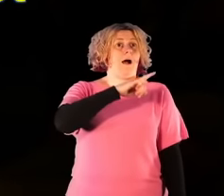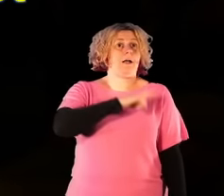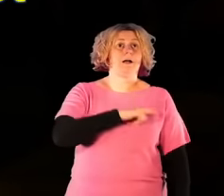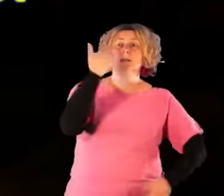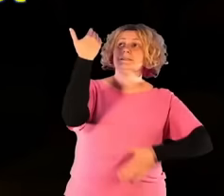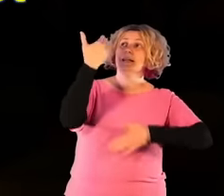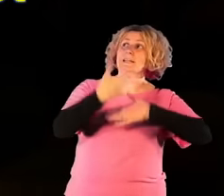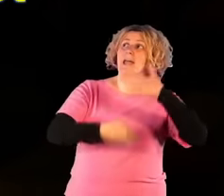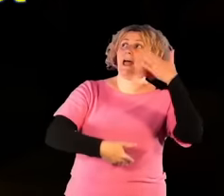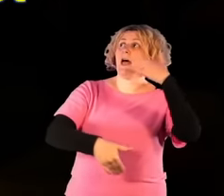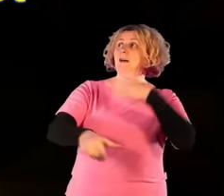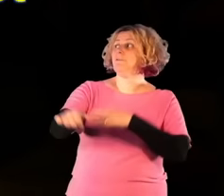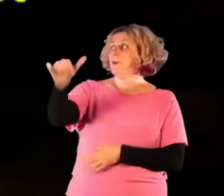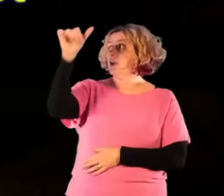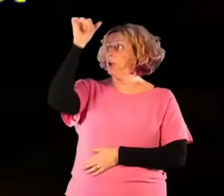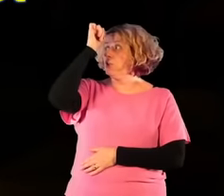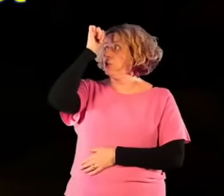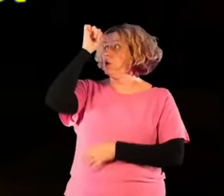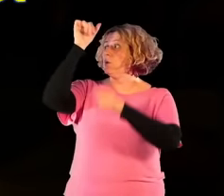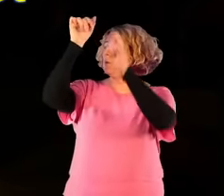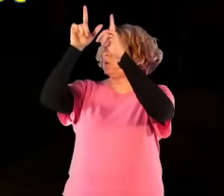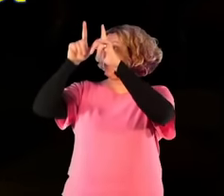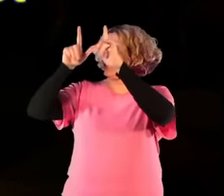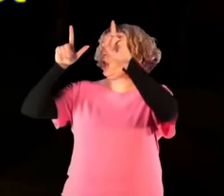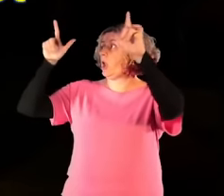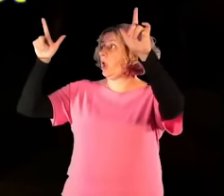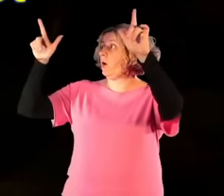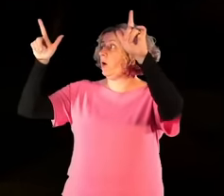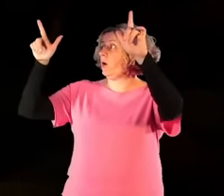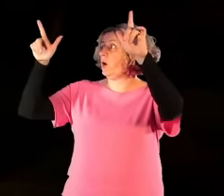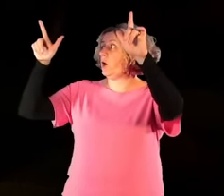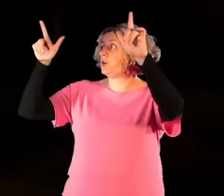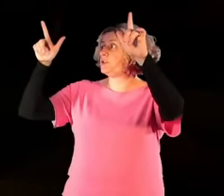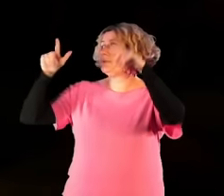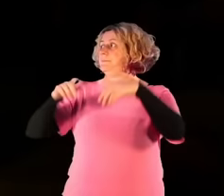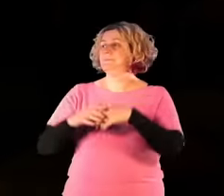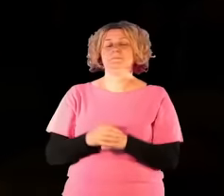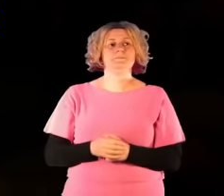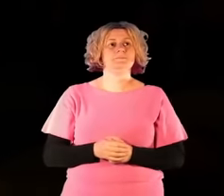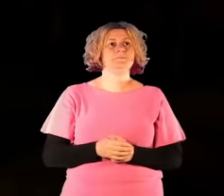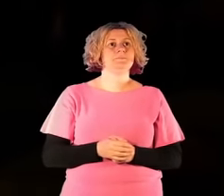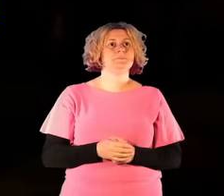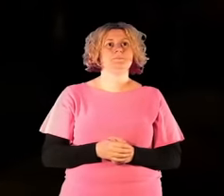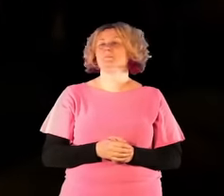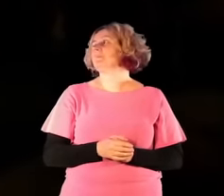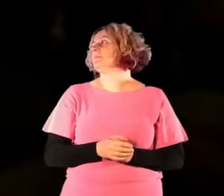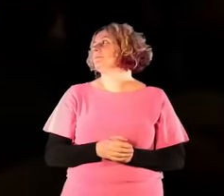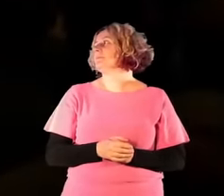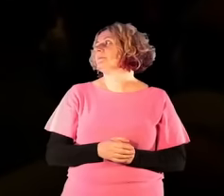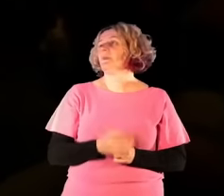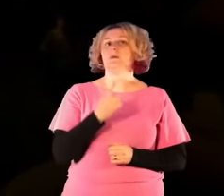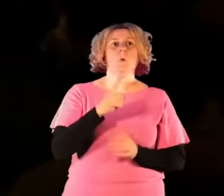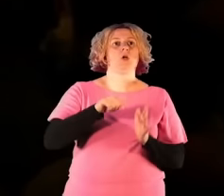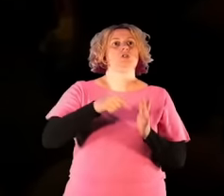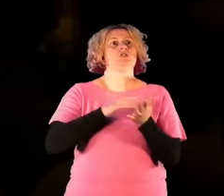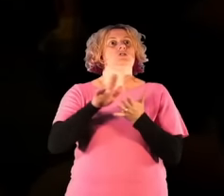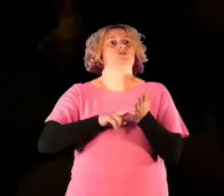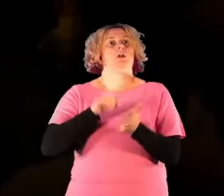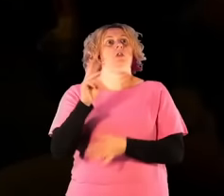all because they never knew the Lord. One, two, three, four.